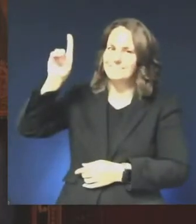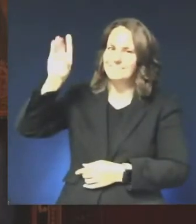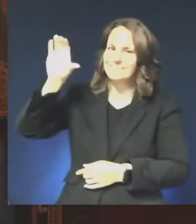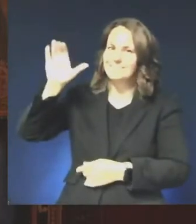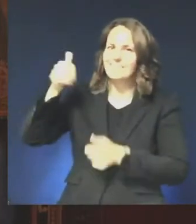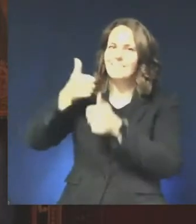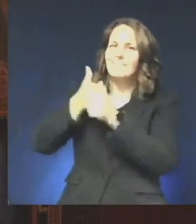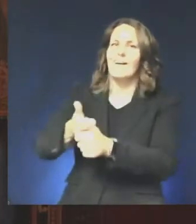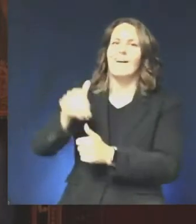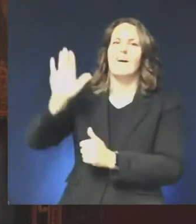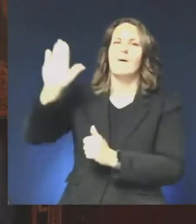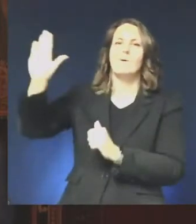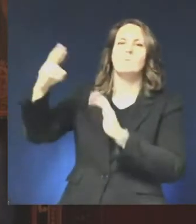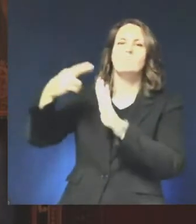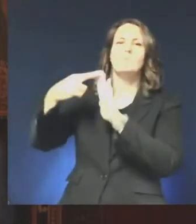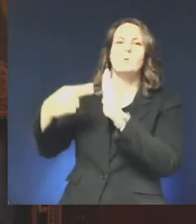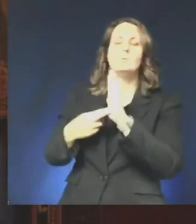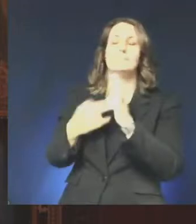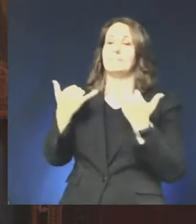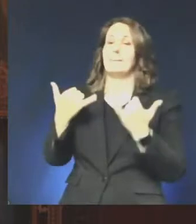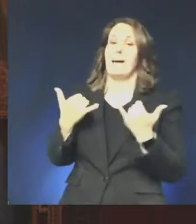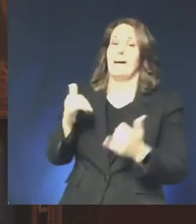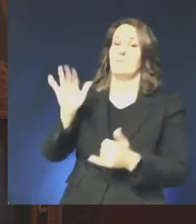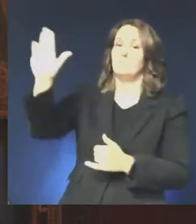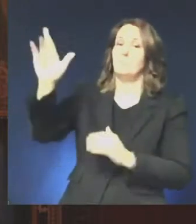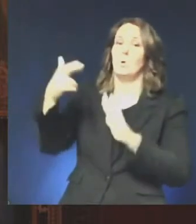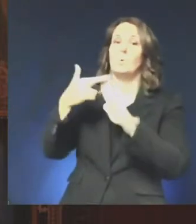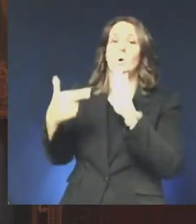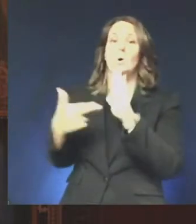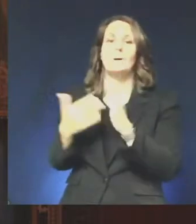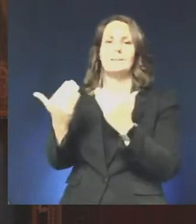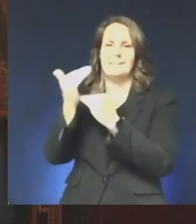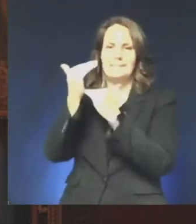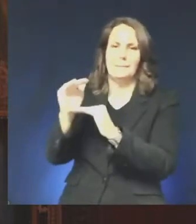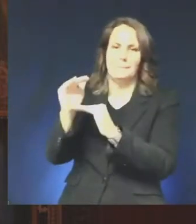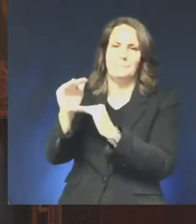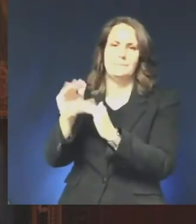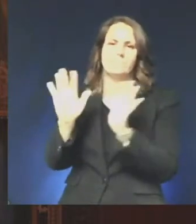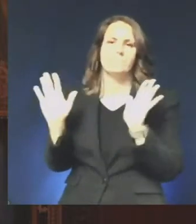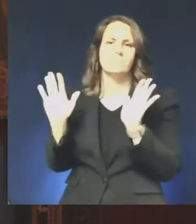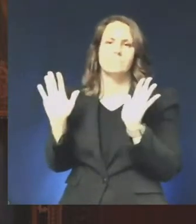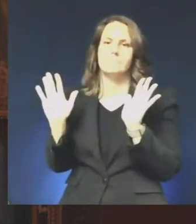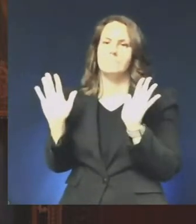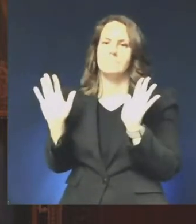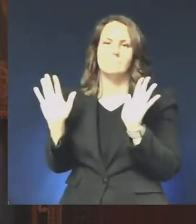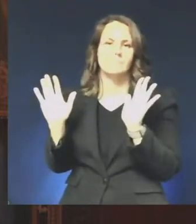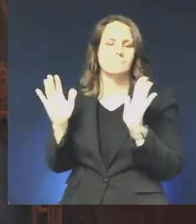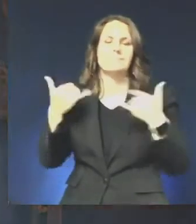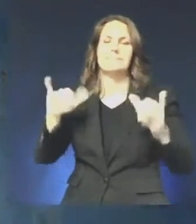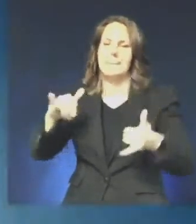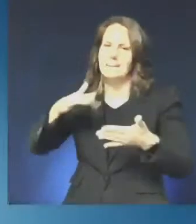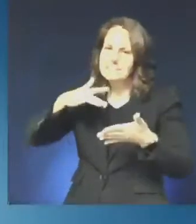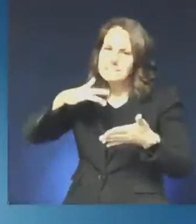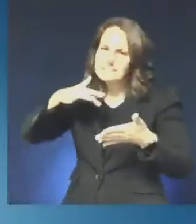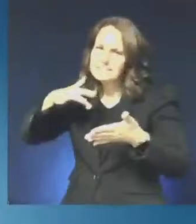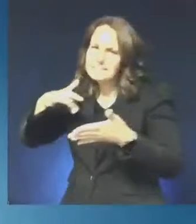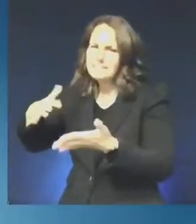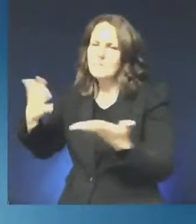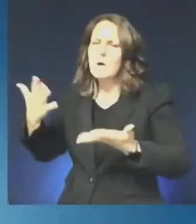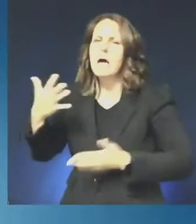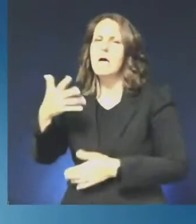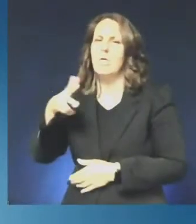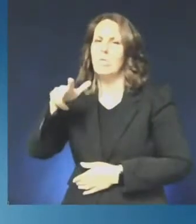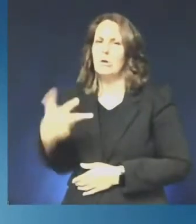that, we need to be driven by future research and data as it becomes available. Thank you. Now to